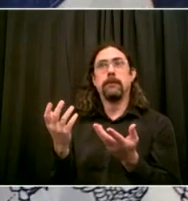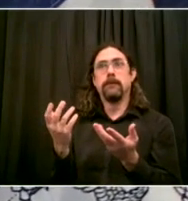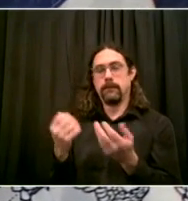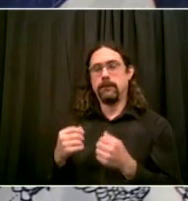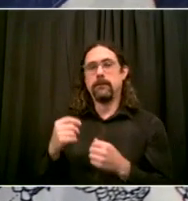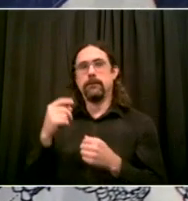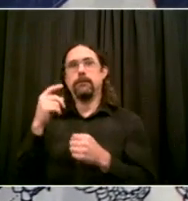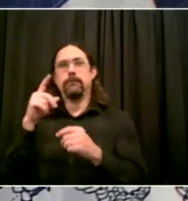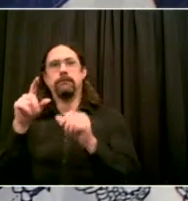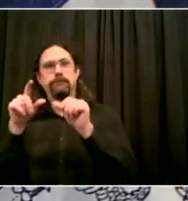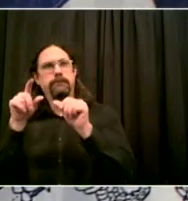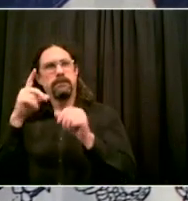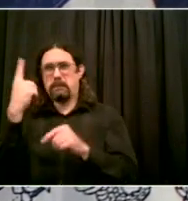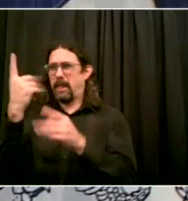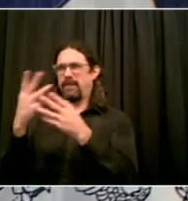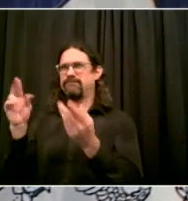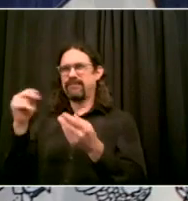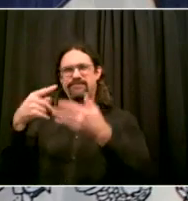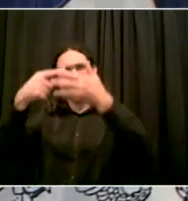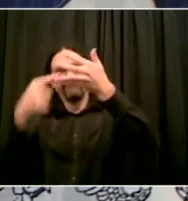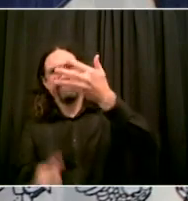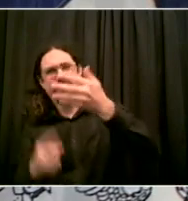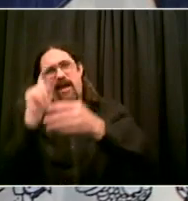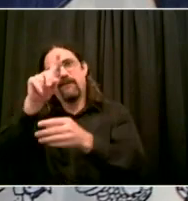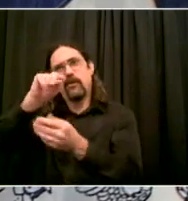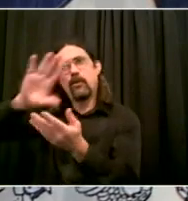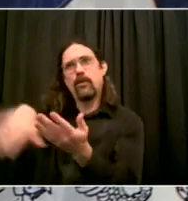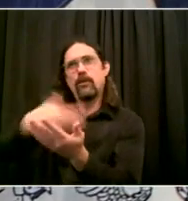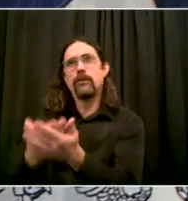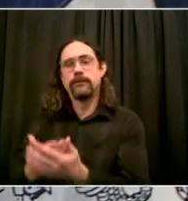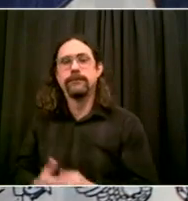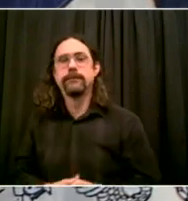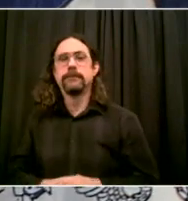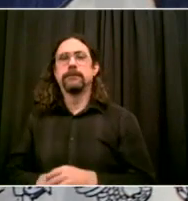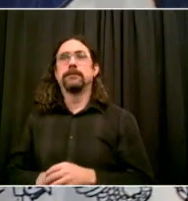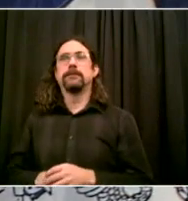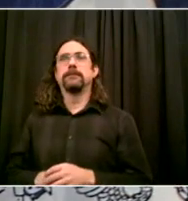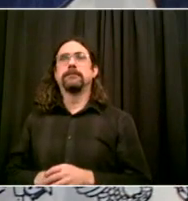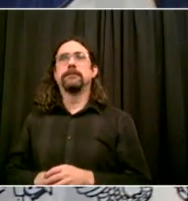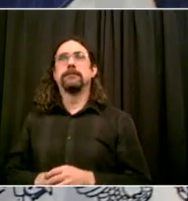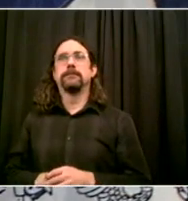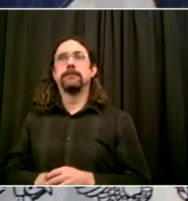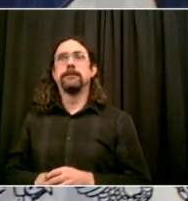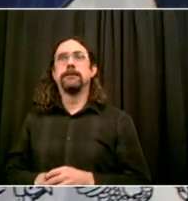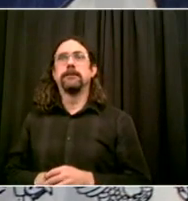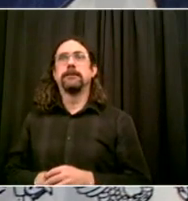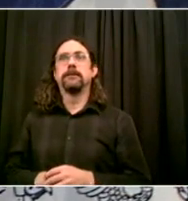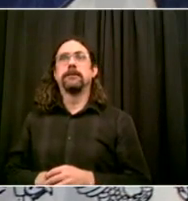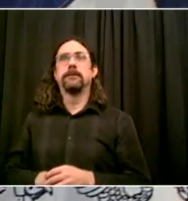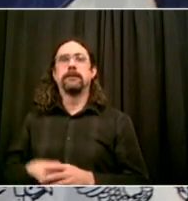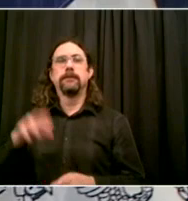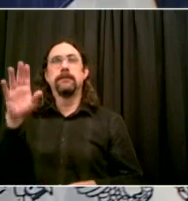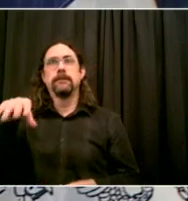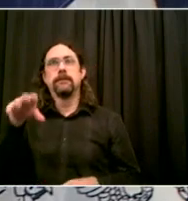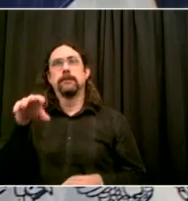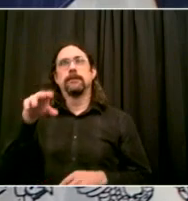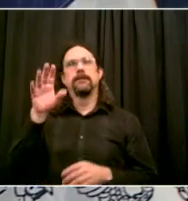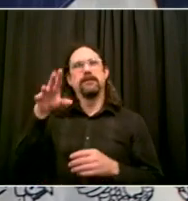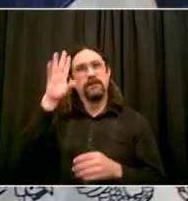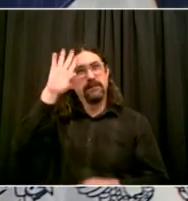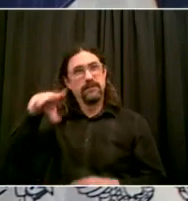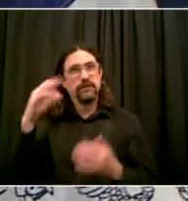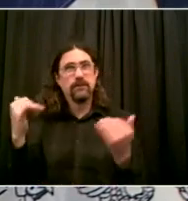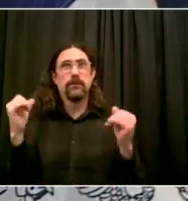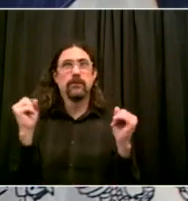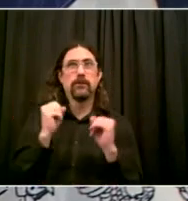masks, plus cold weather, which makes people want to be more indoors, obviously. That